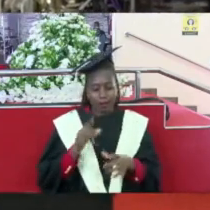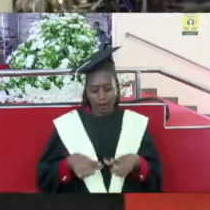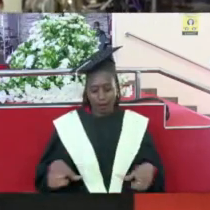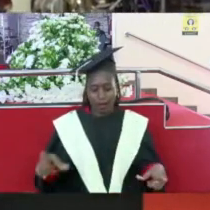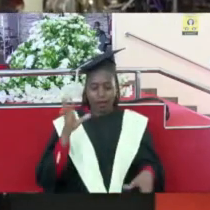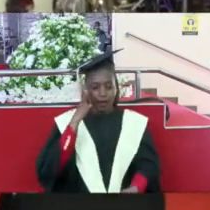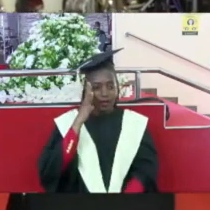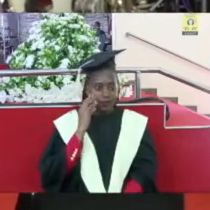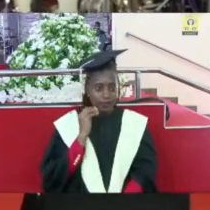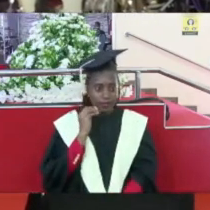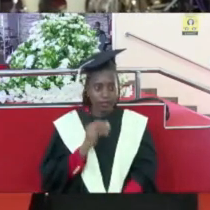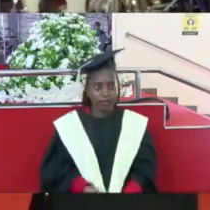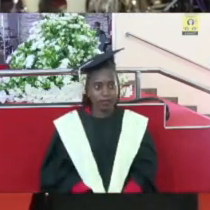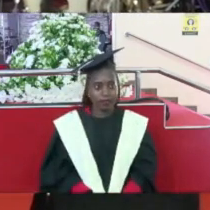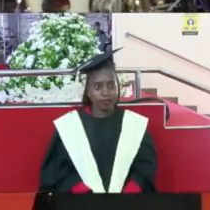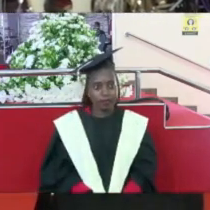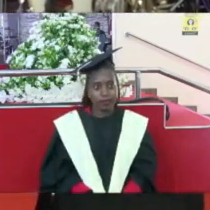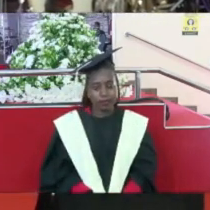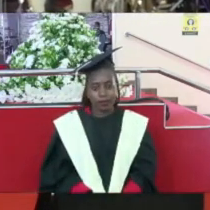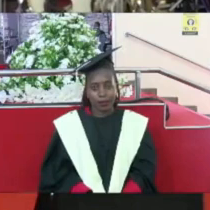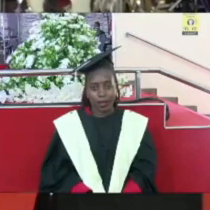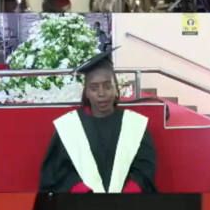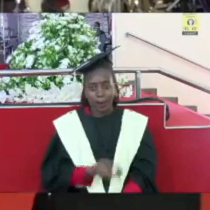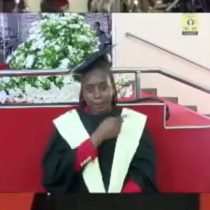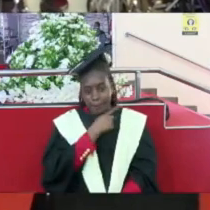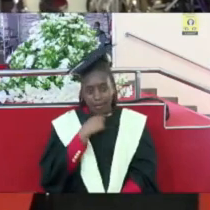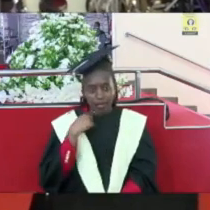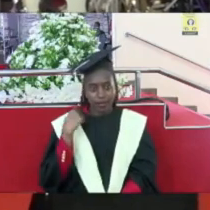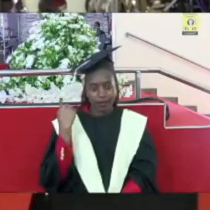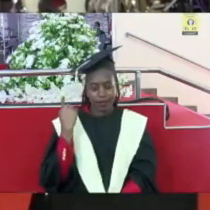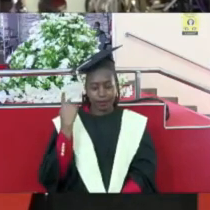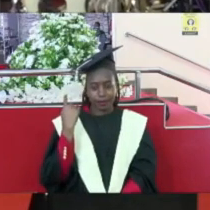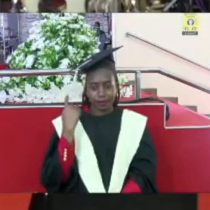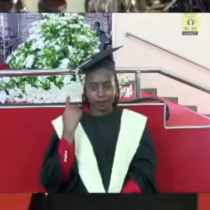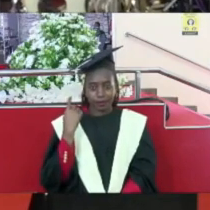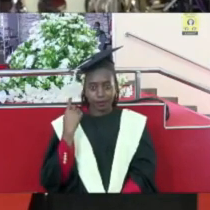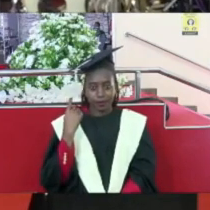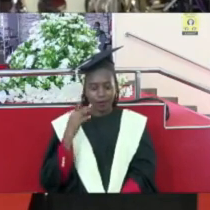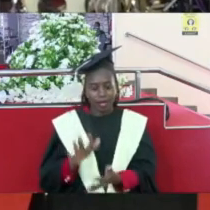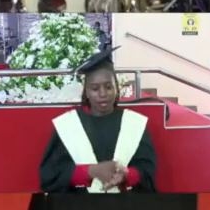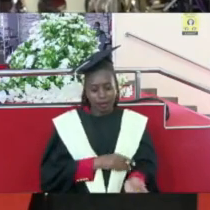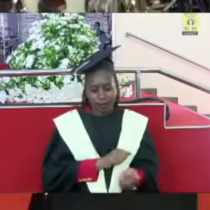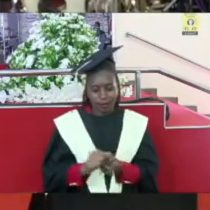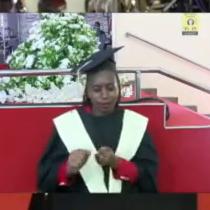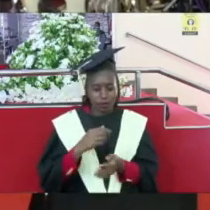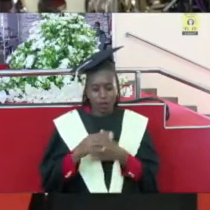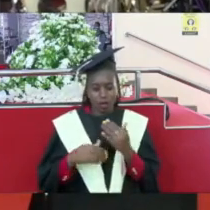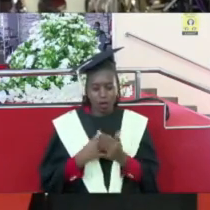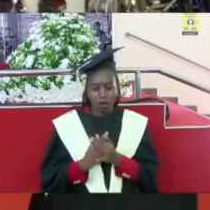So, kill King Agag. So, destroy all the fatlings.